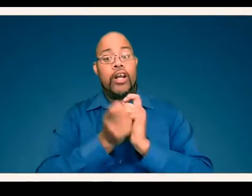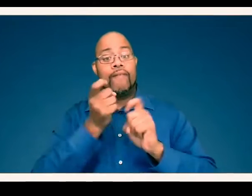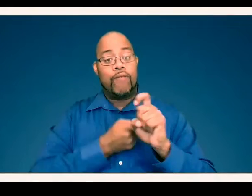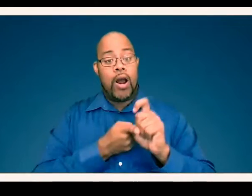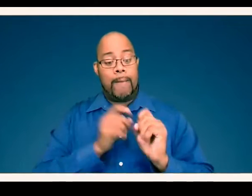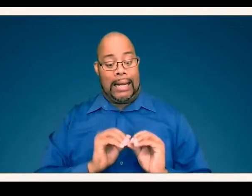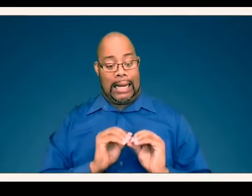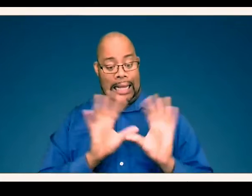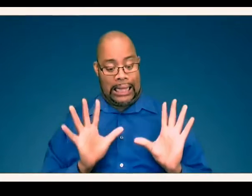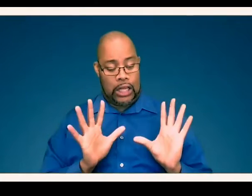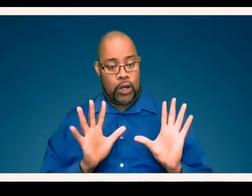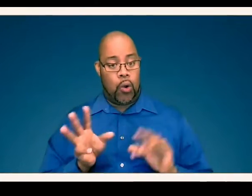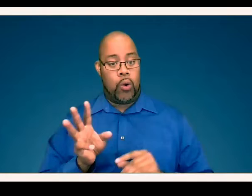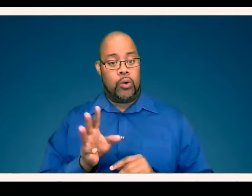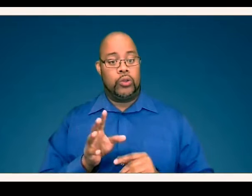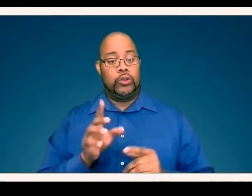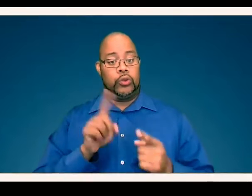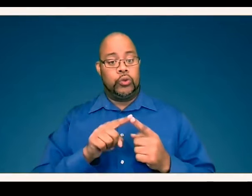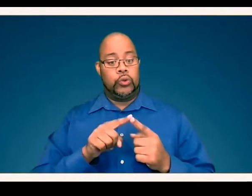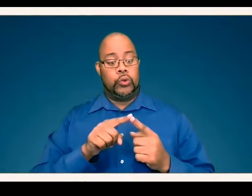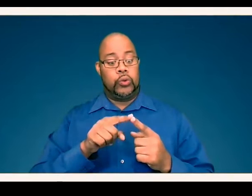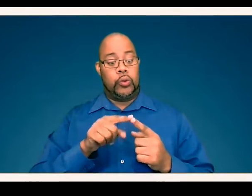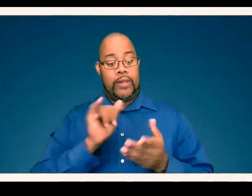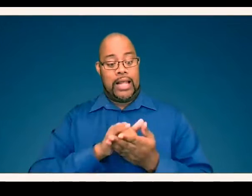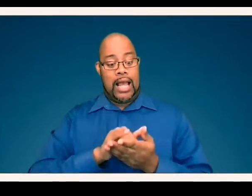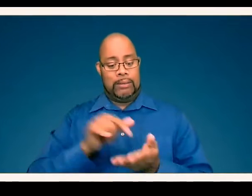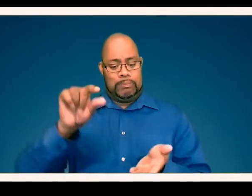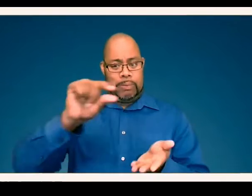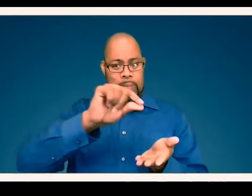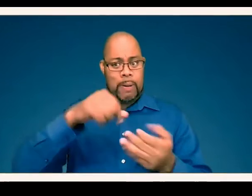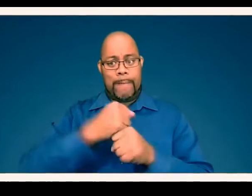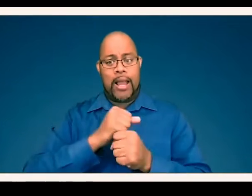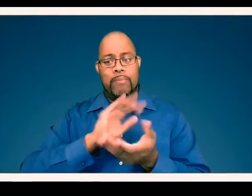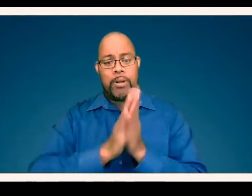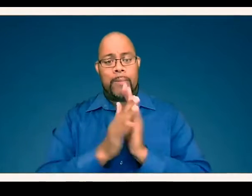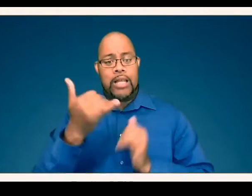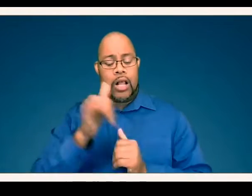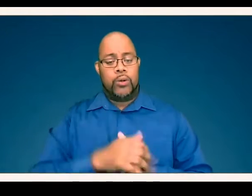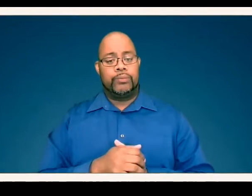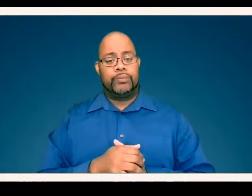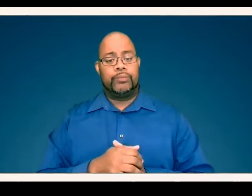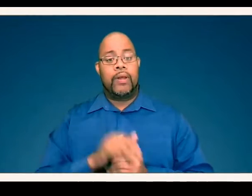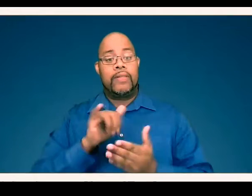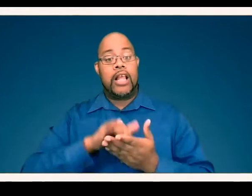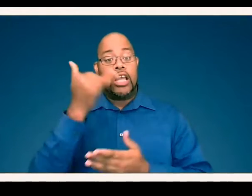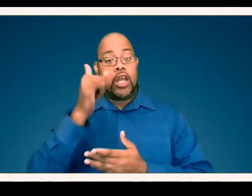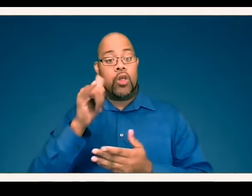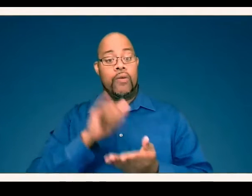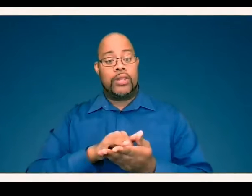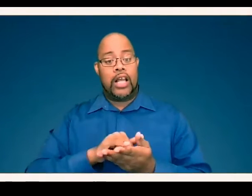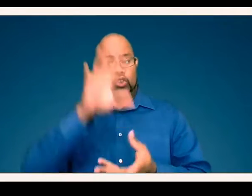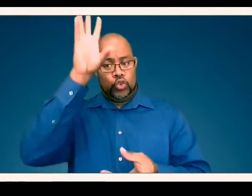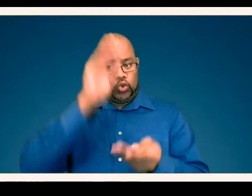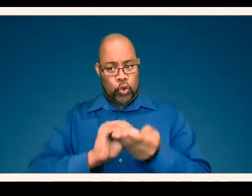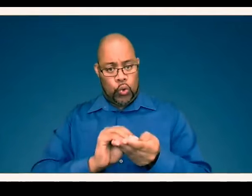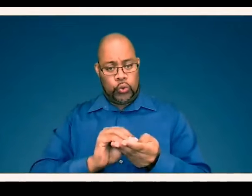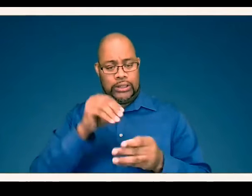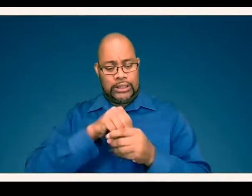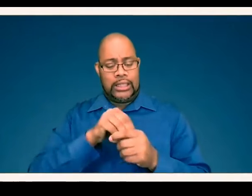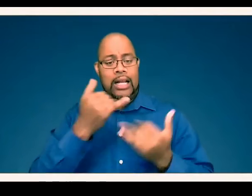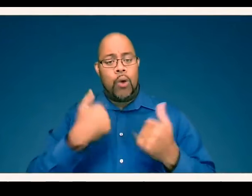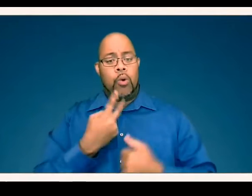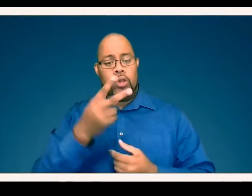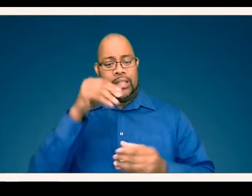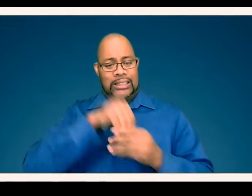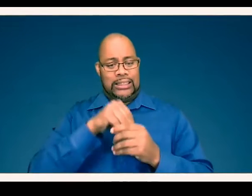change from the clear water color, the medium makes it turn yellow. All the ones that are yellow are the total coliform. And then we